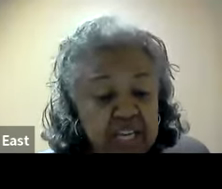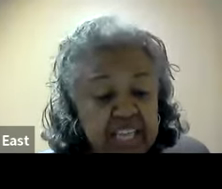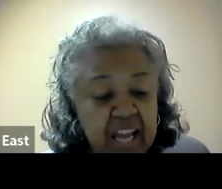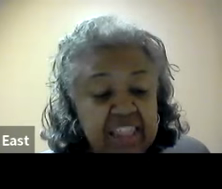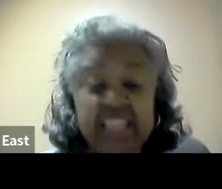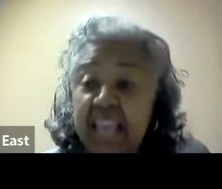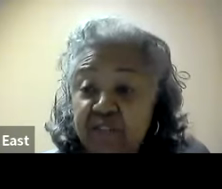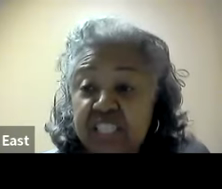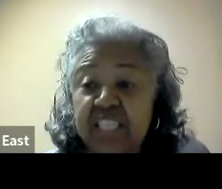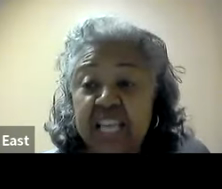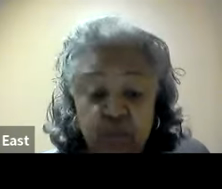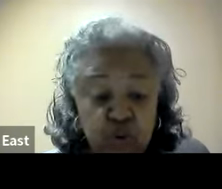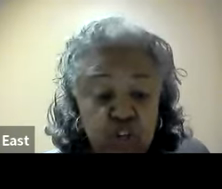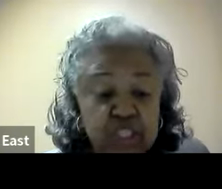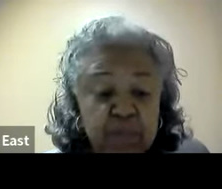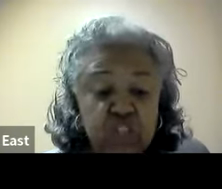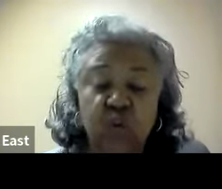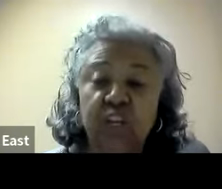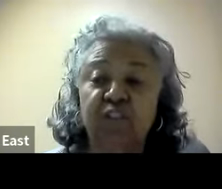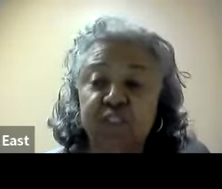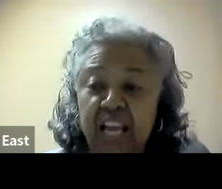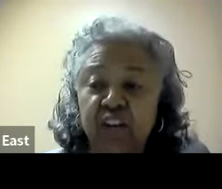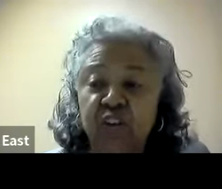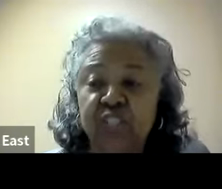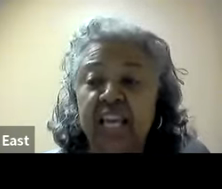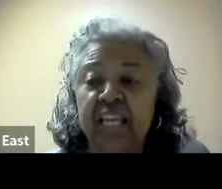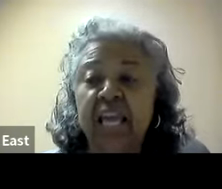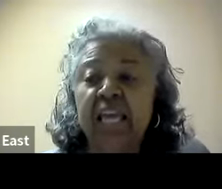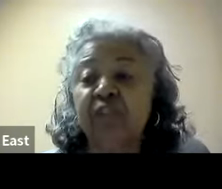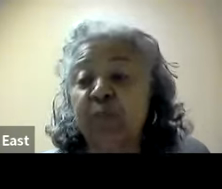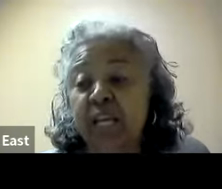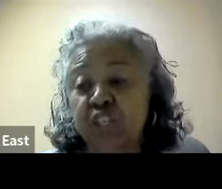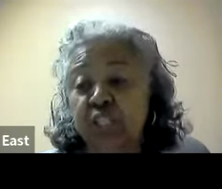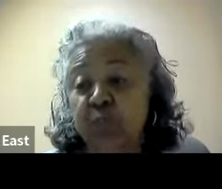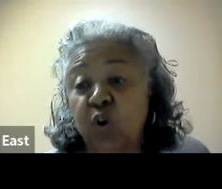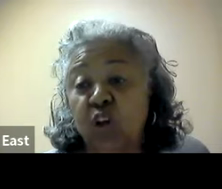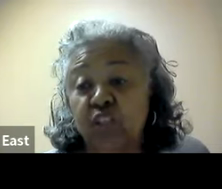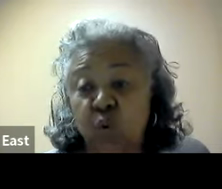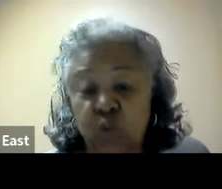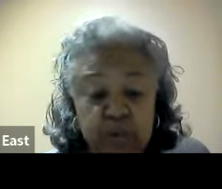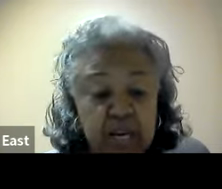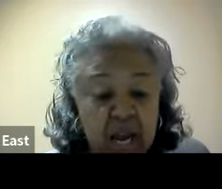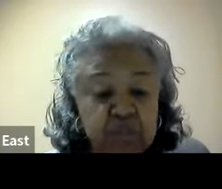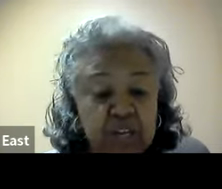of Wyandotte County that canvass the neighborhoods to make sure that our flyers and information is put on the doorknobs of